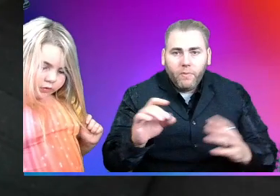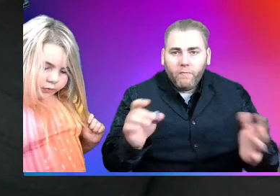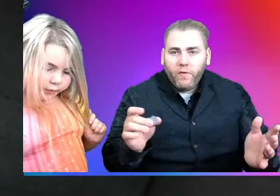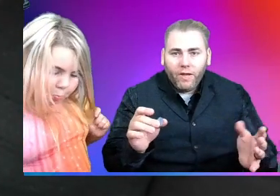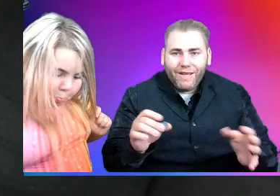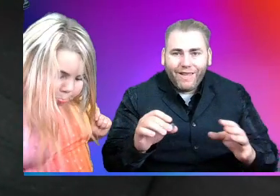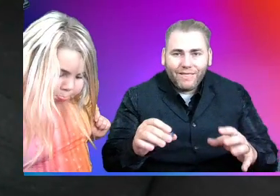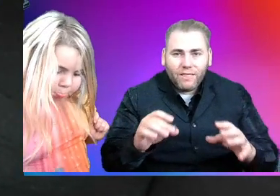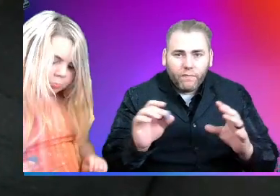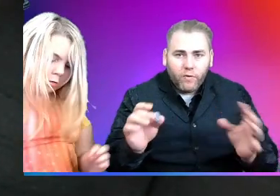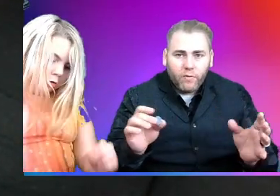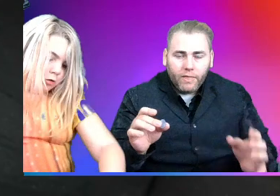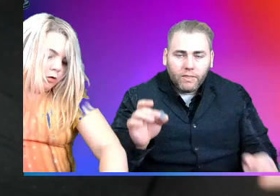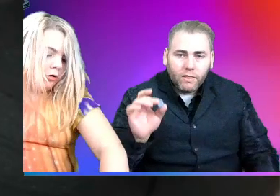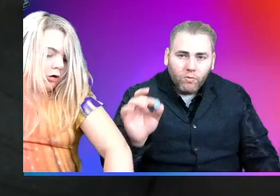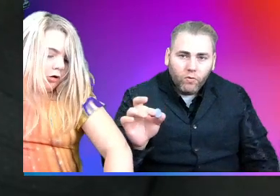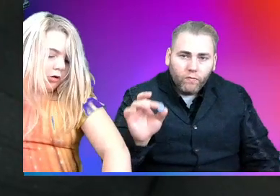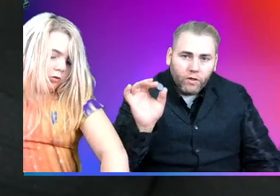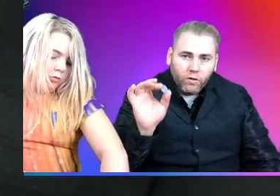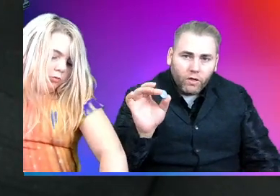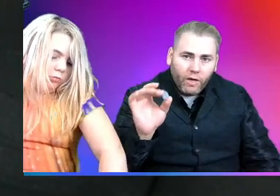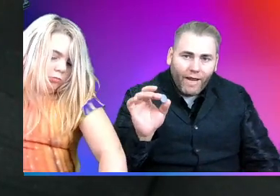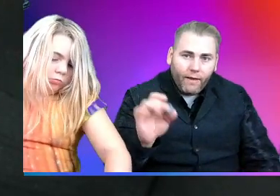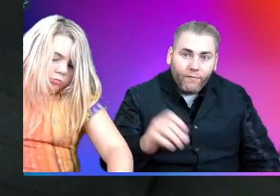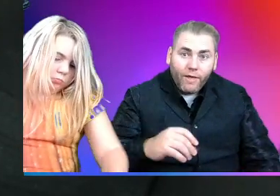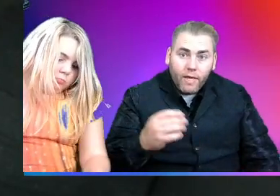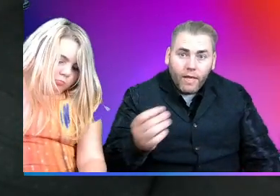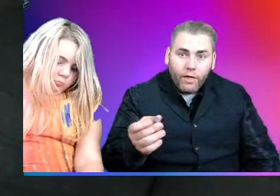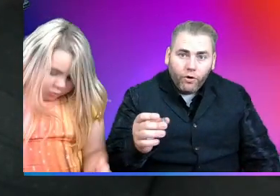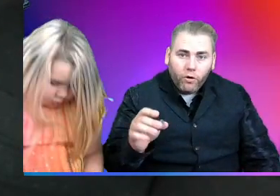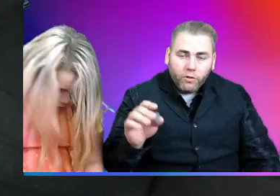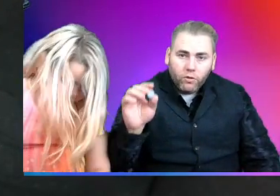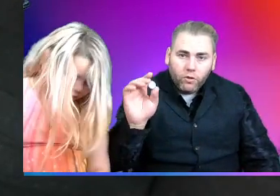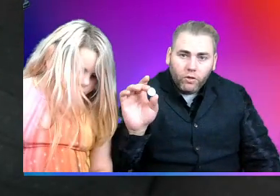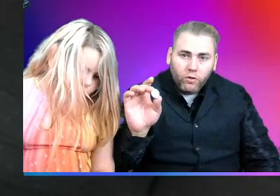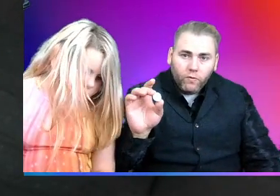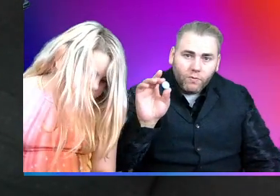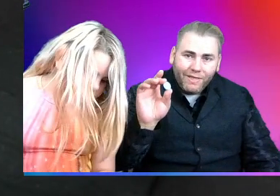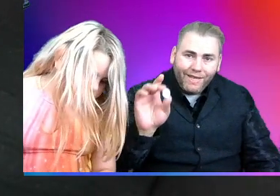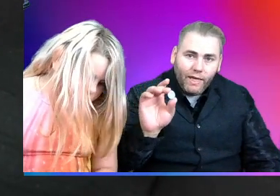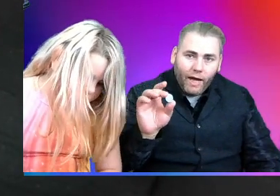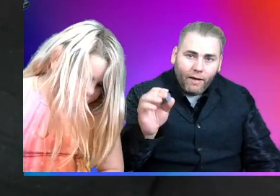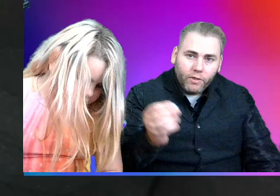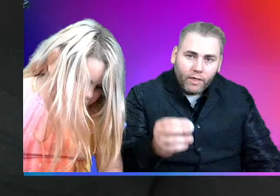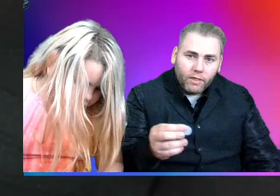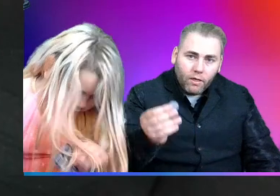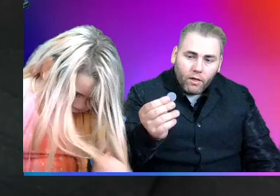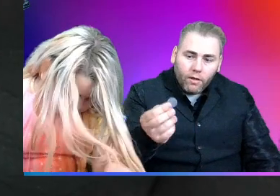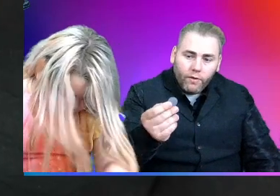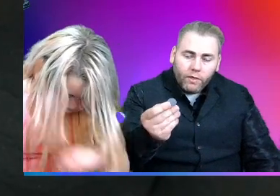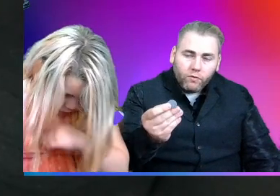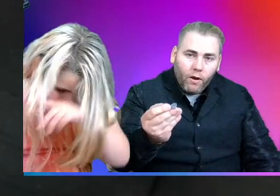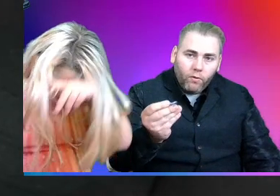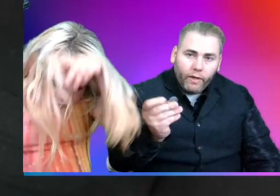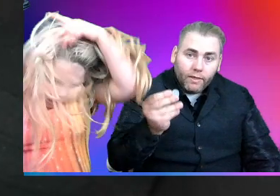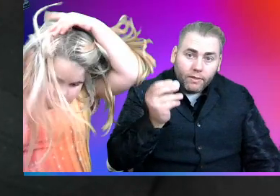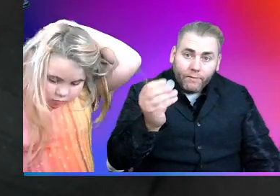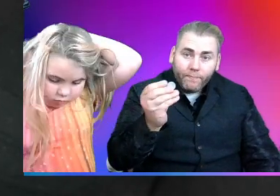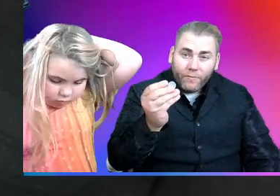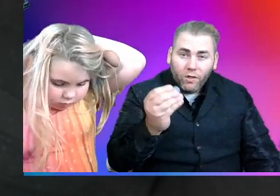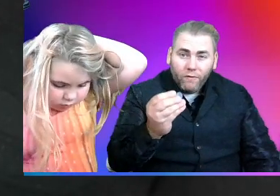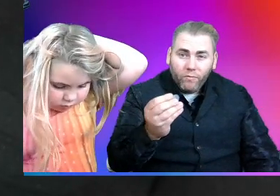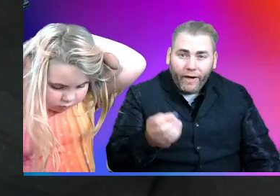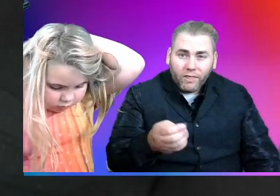It's a very classic, very basic move that you're going to want to have in your arsenal. And you can do this with any object that is round like